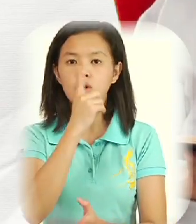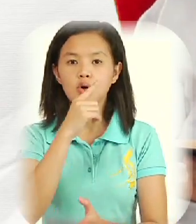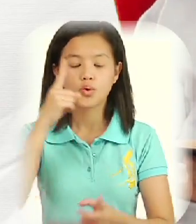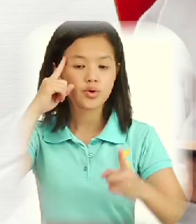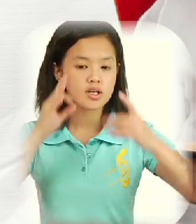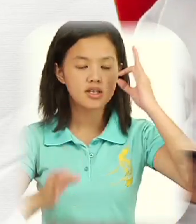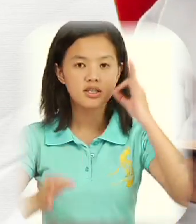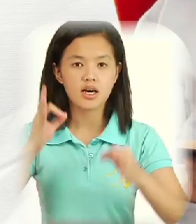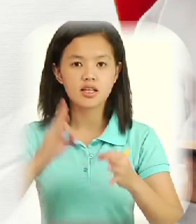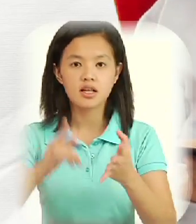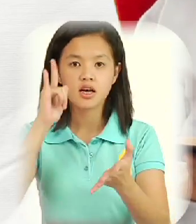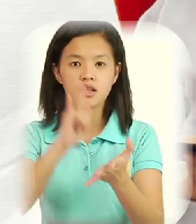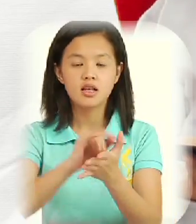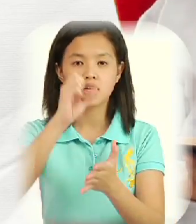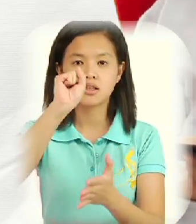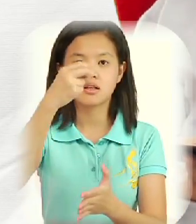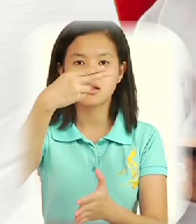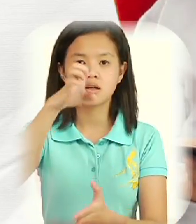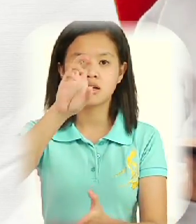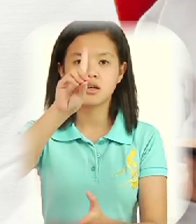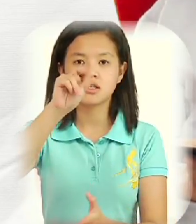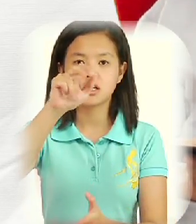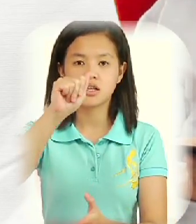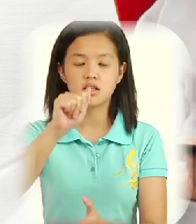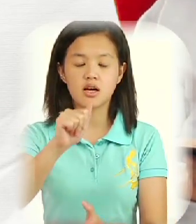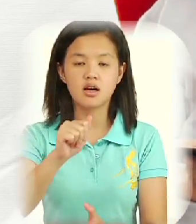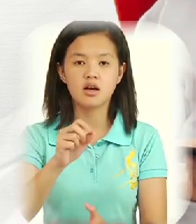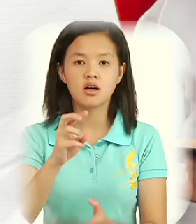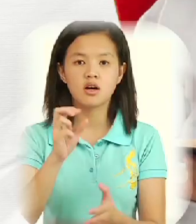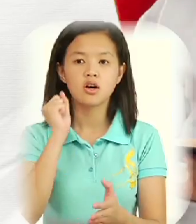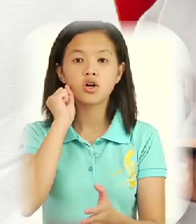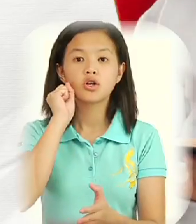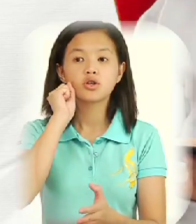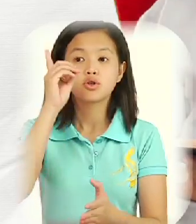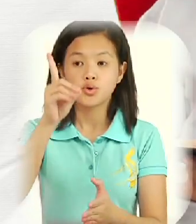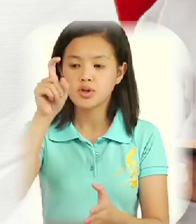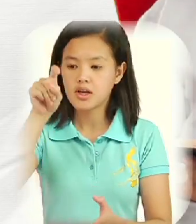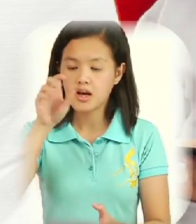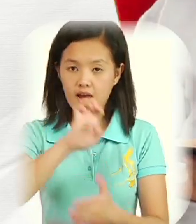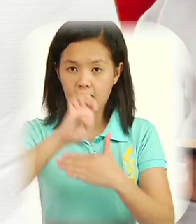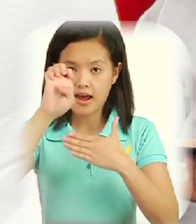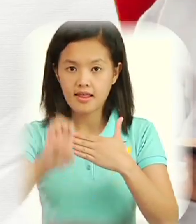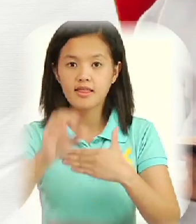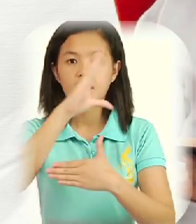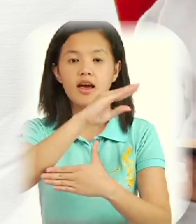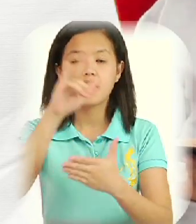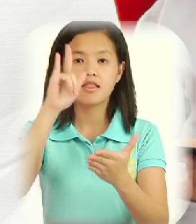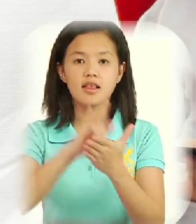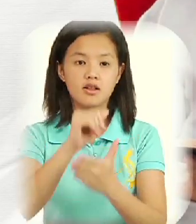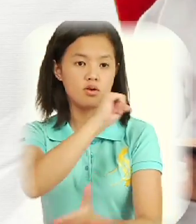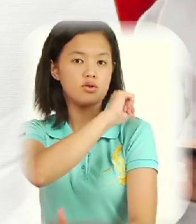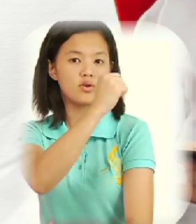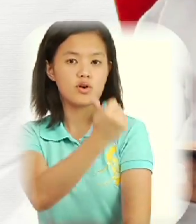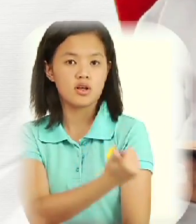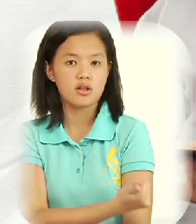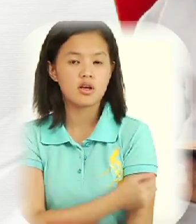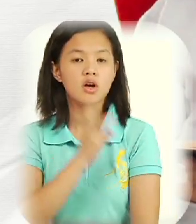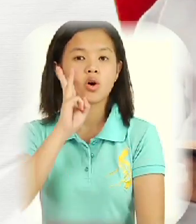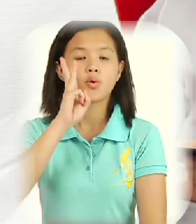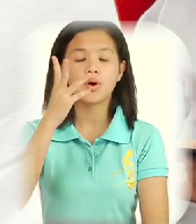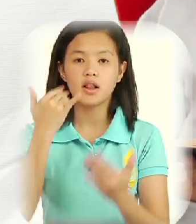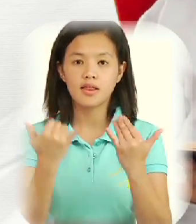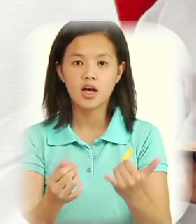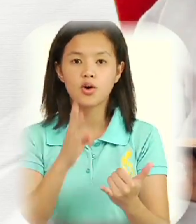God who decided that Shebna's reign should end, and that